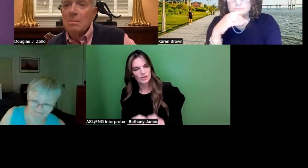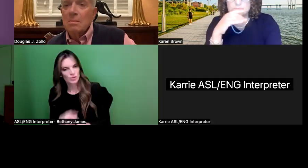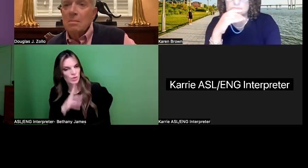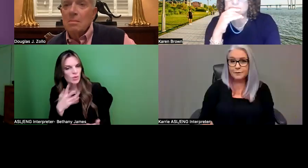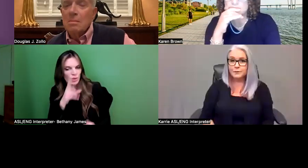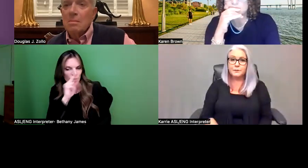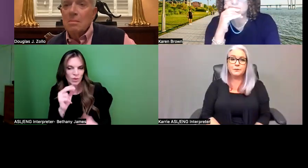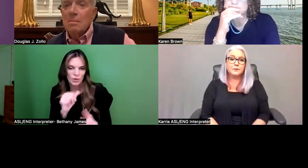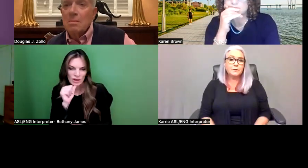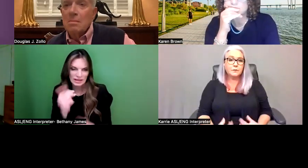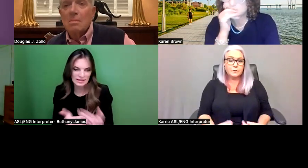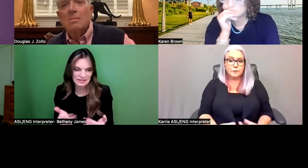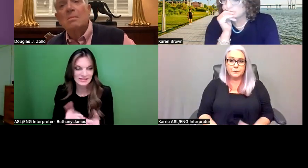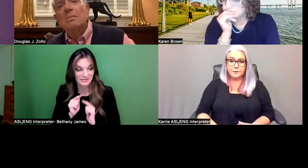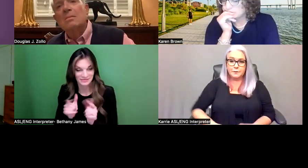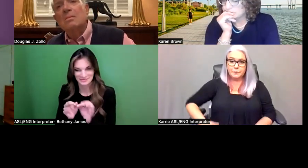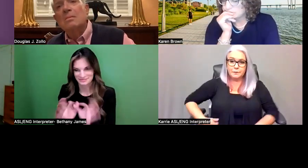you. Question 8.